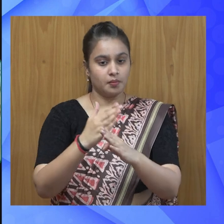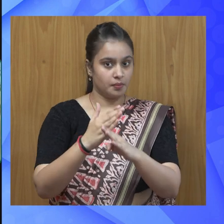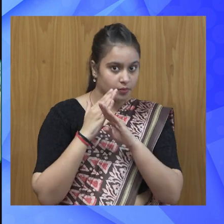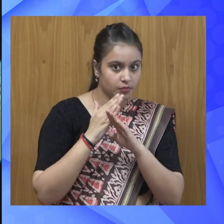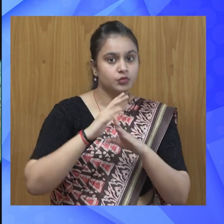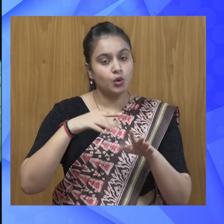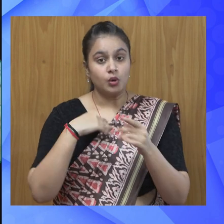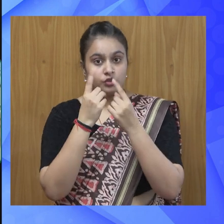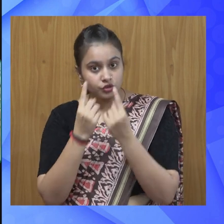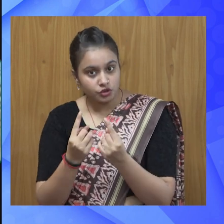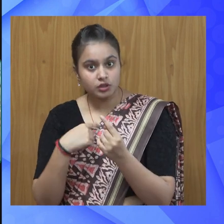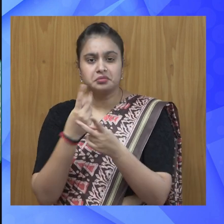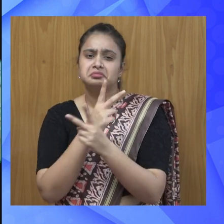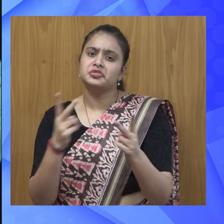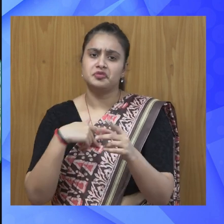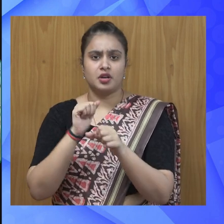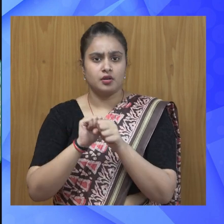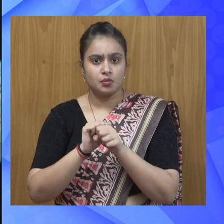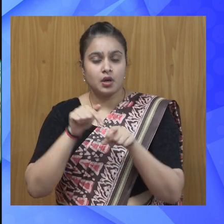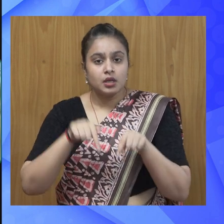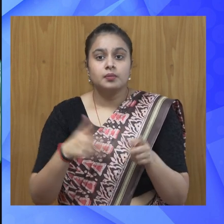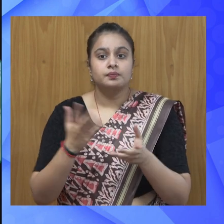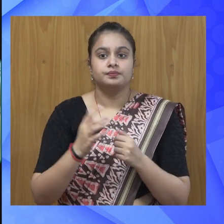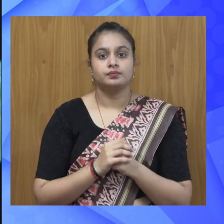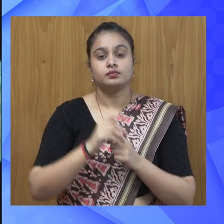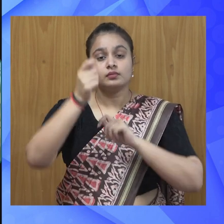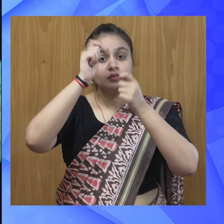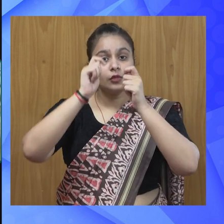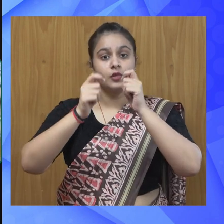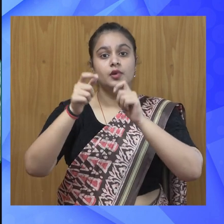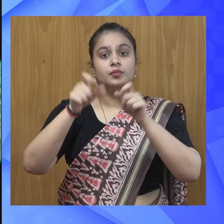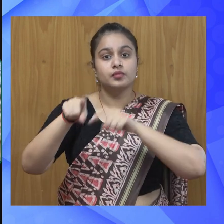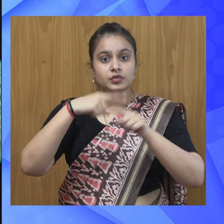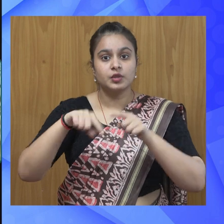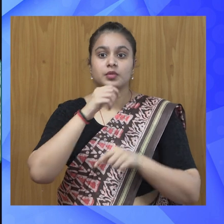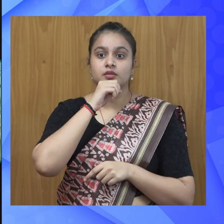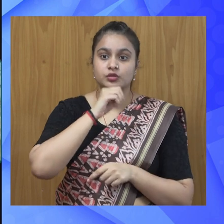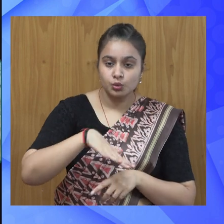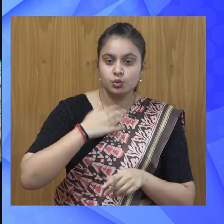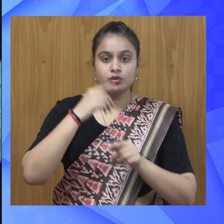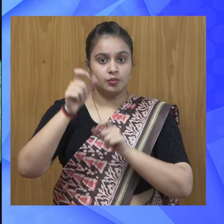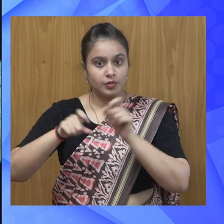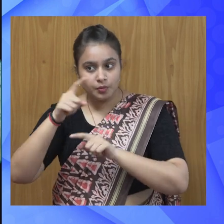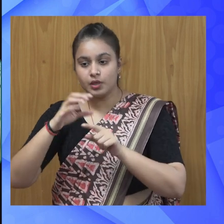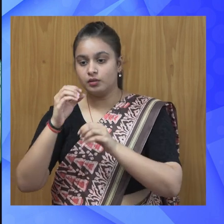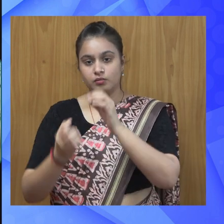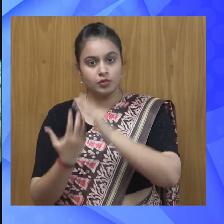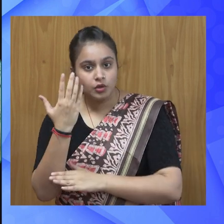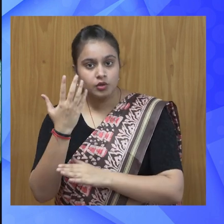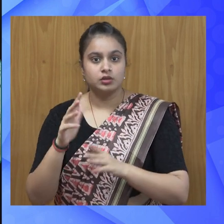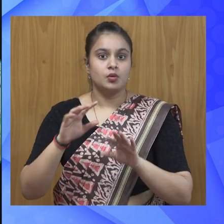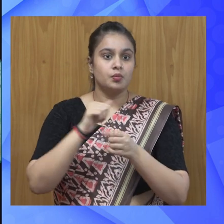detection, investigation, prosecution. Now over here, the role of citizens, the role of youth, the role of various organizations,